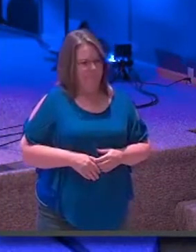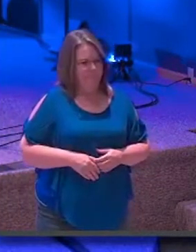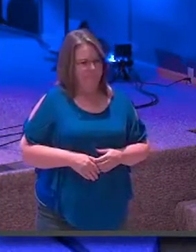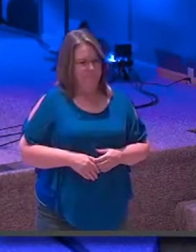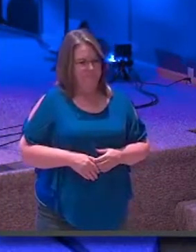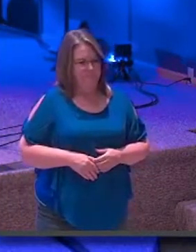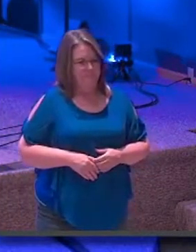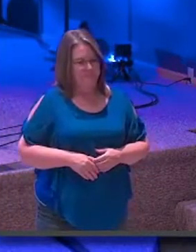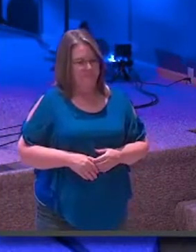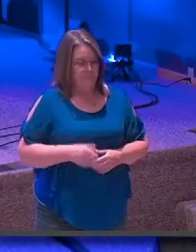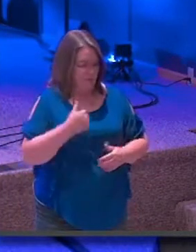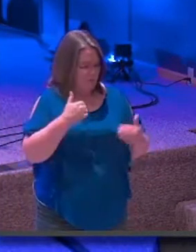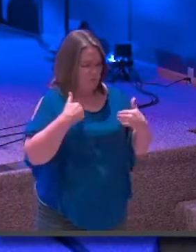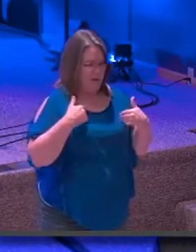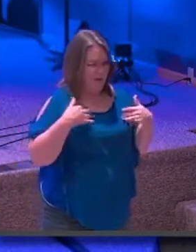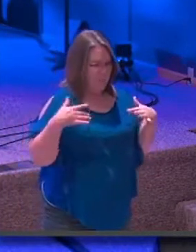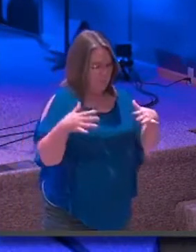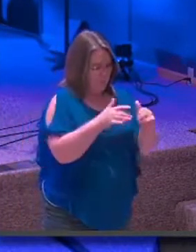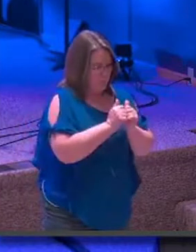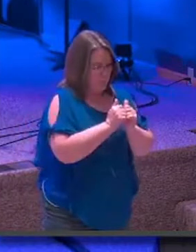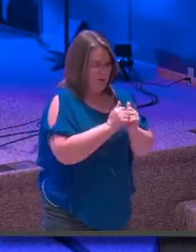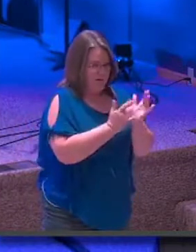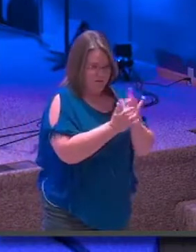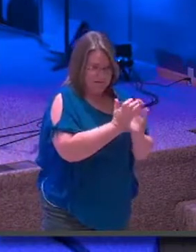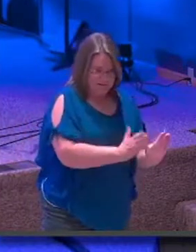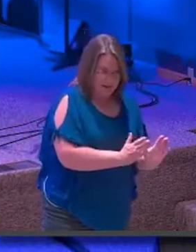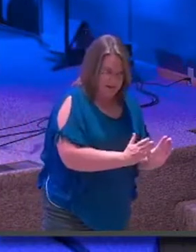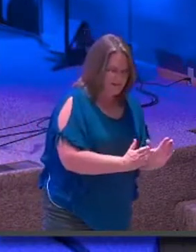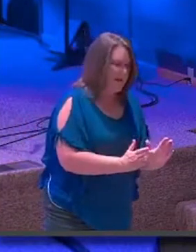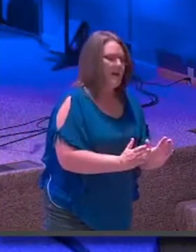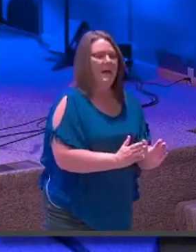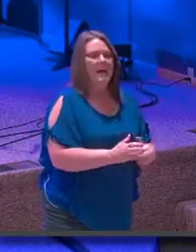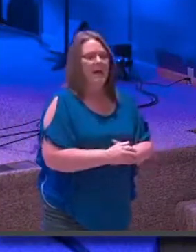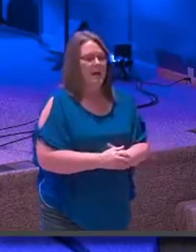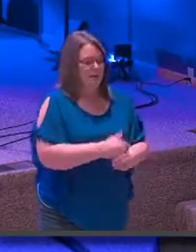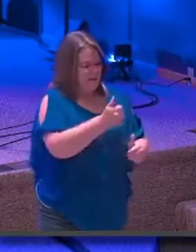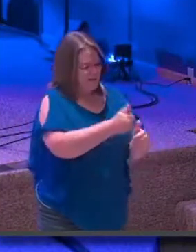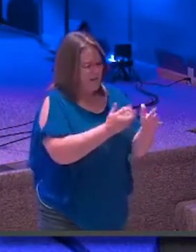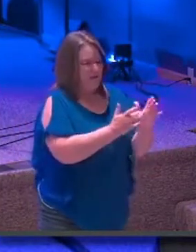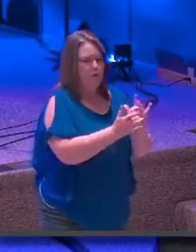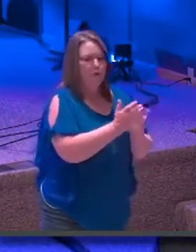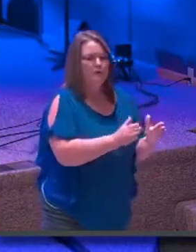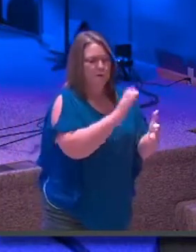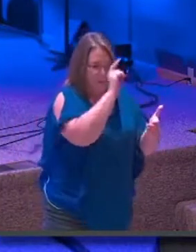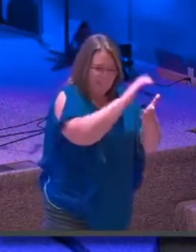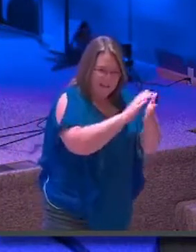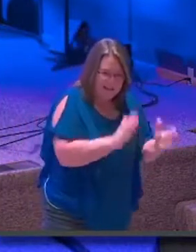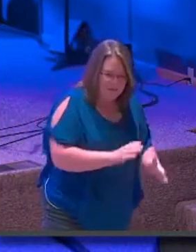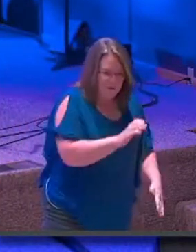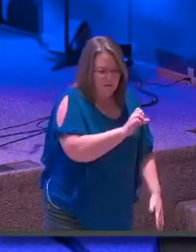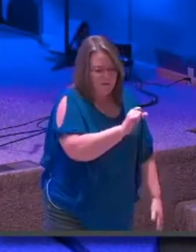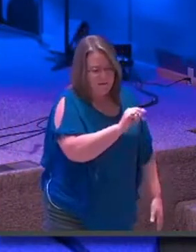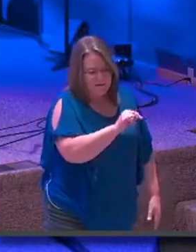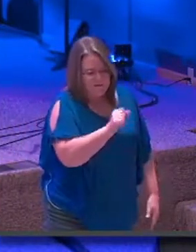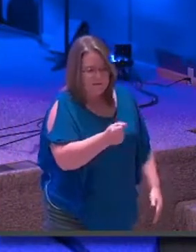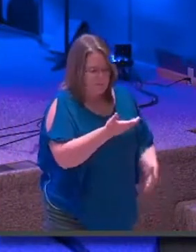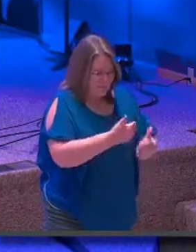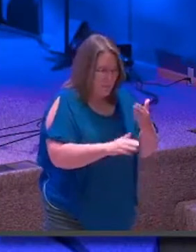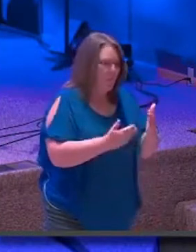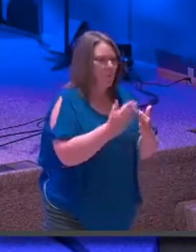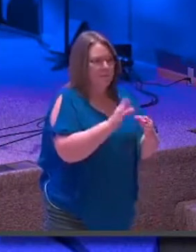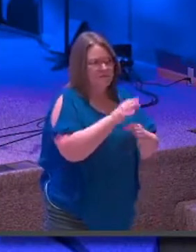So we have the gathering of the saints, and by saints, that's every Christian believer who has been reborn by the Spirit of God.